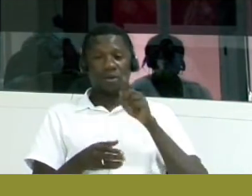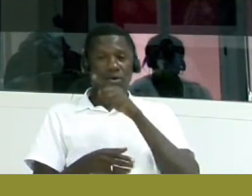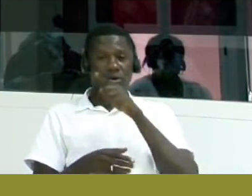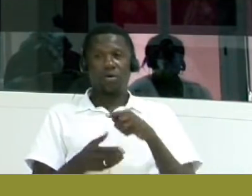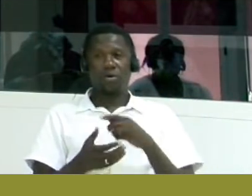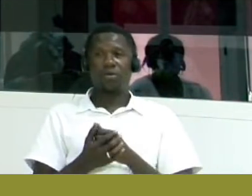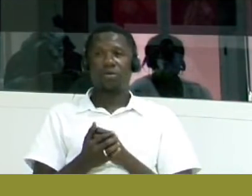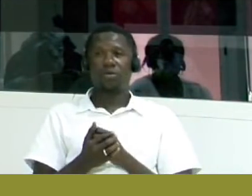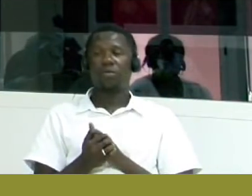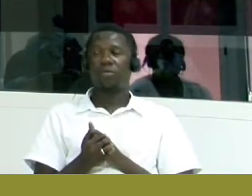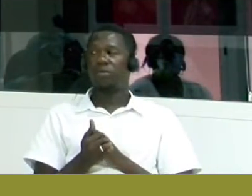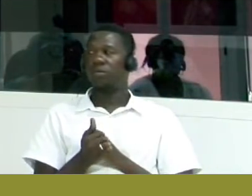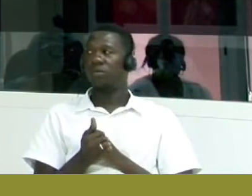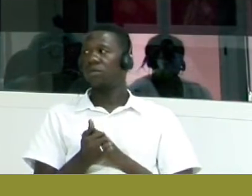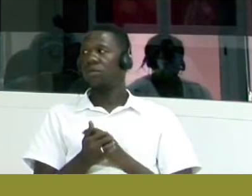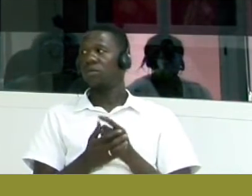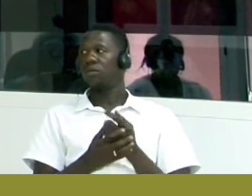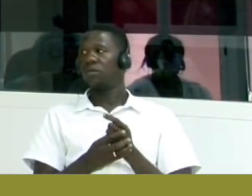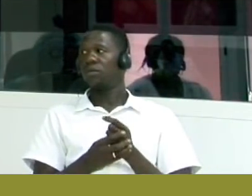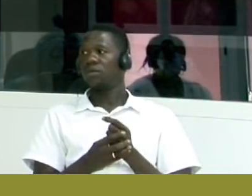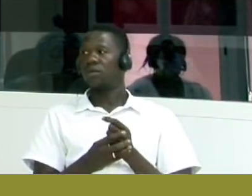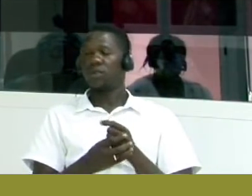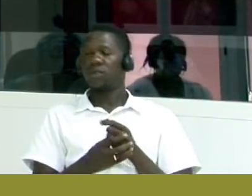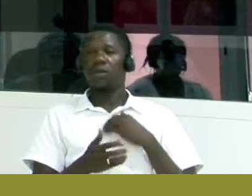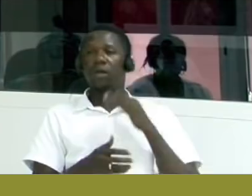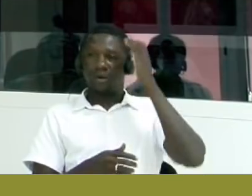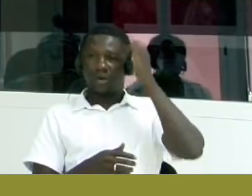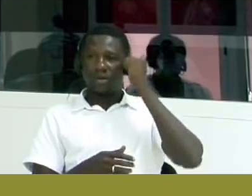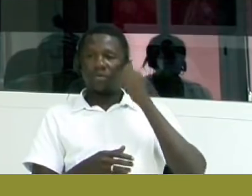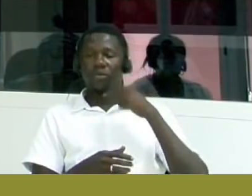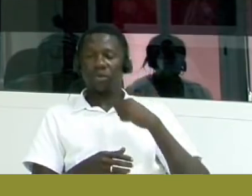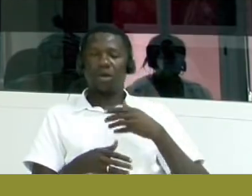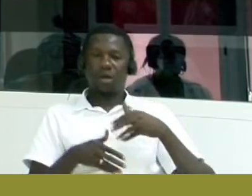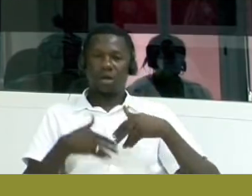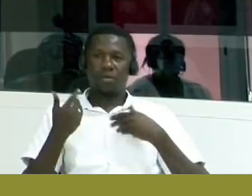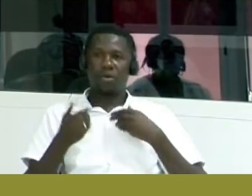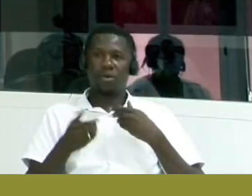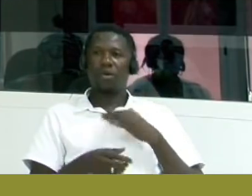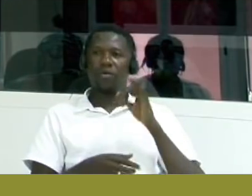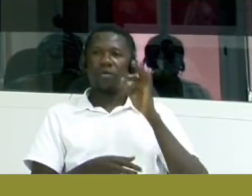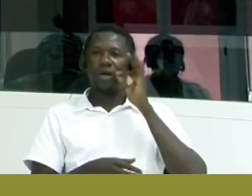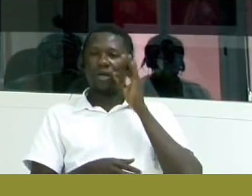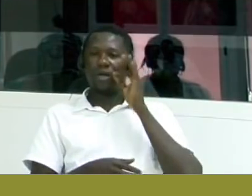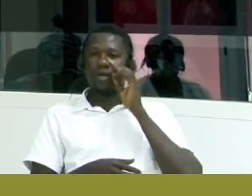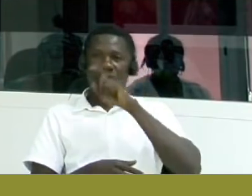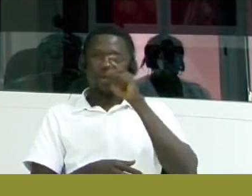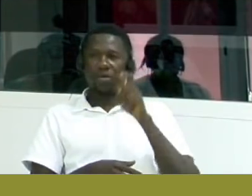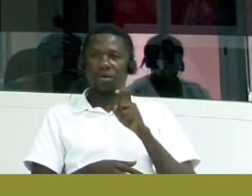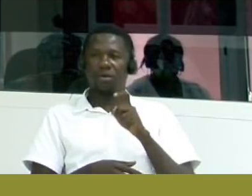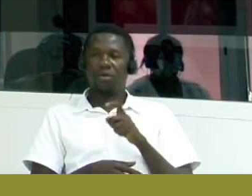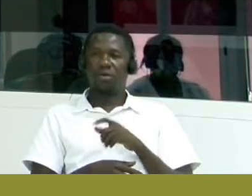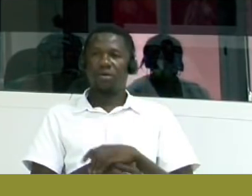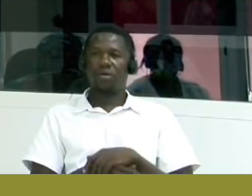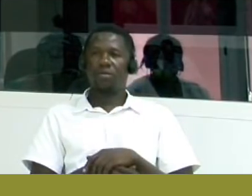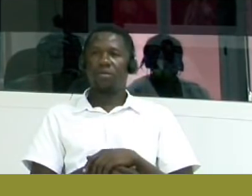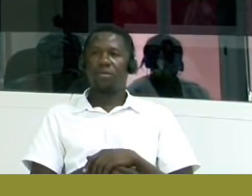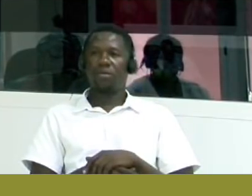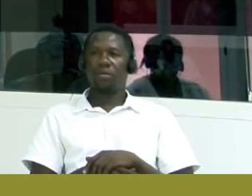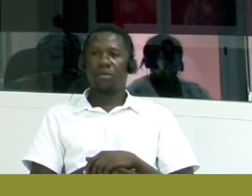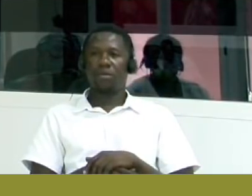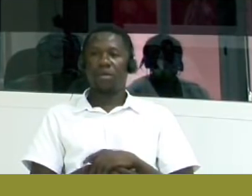course, I understand. Don't get me wrong. I understand. But I'm happy that you have answered the questions. No, I must say.